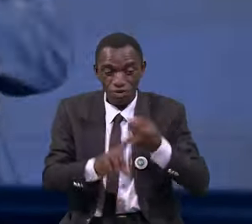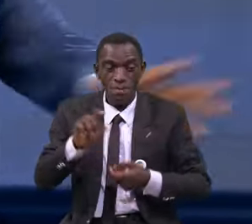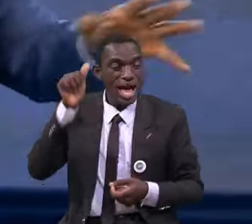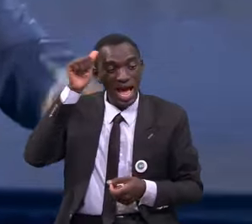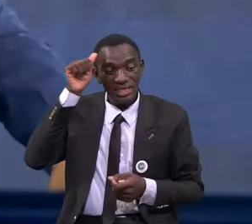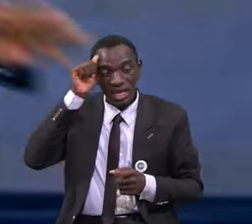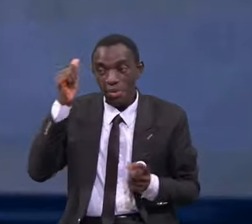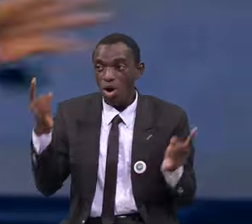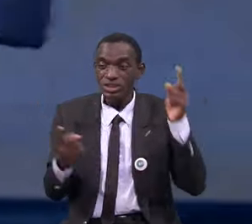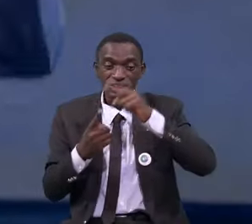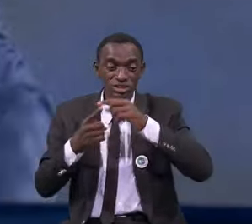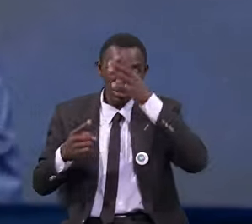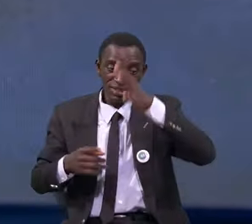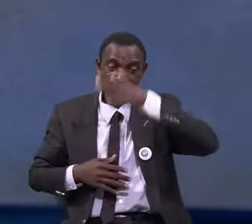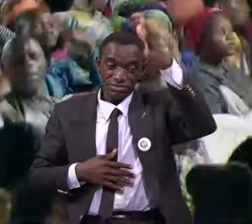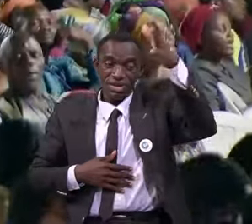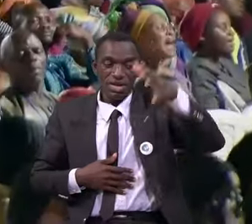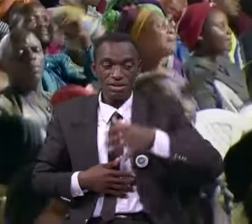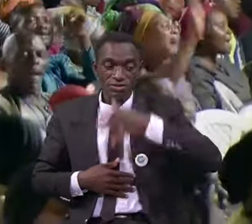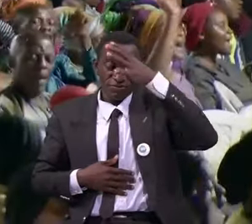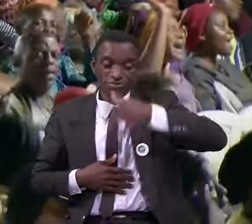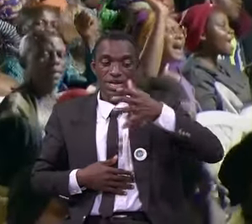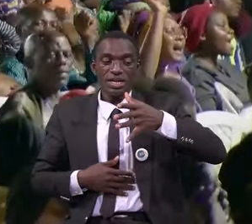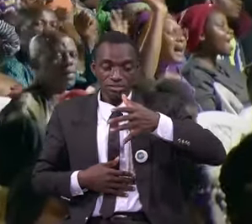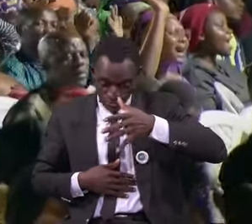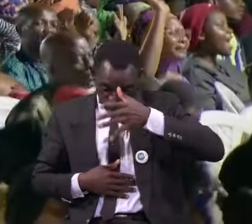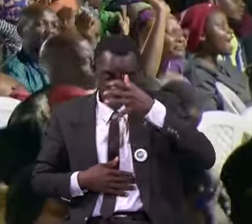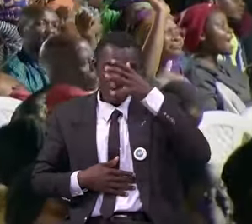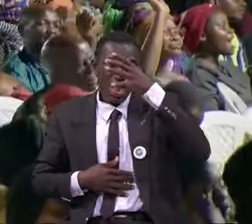father, everything will be canceled tonight.